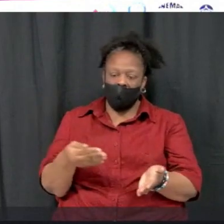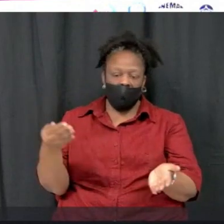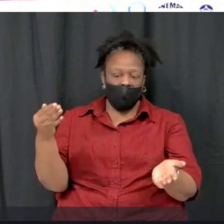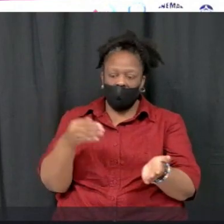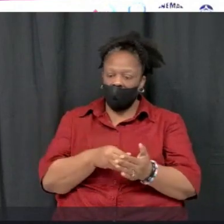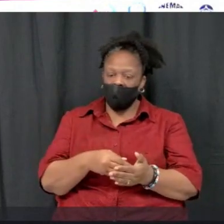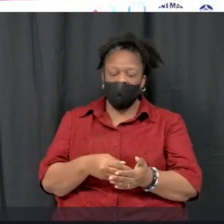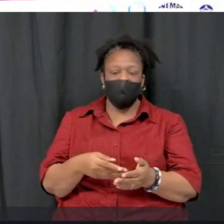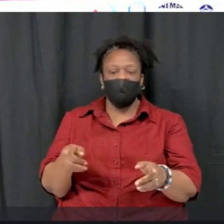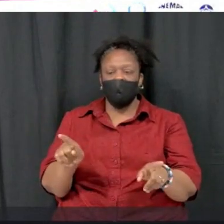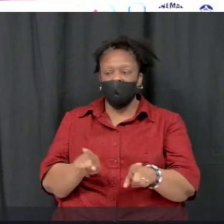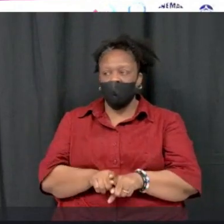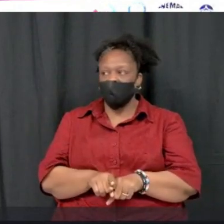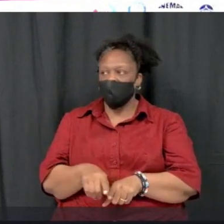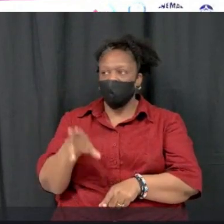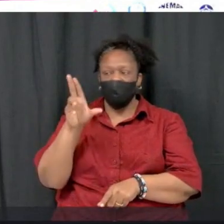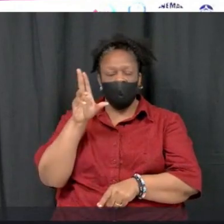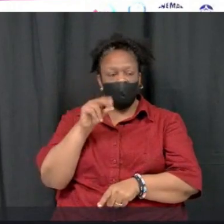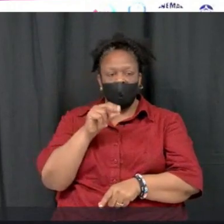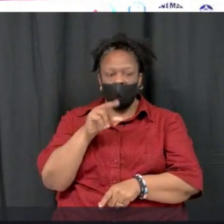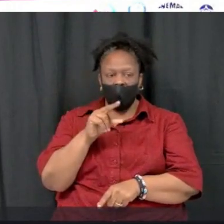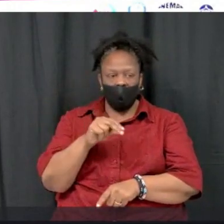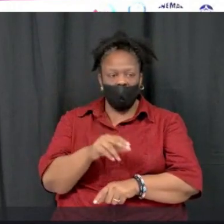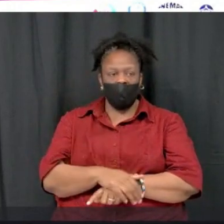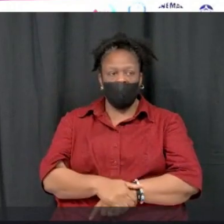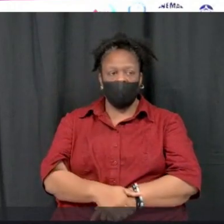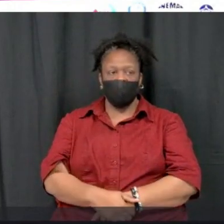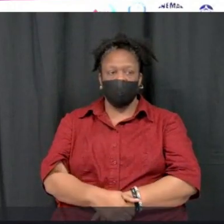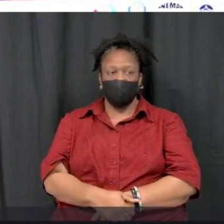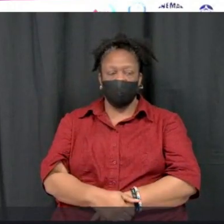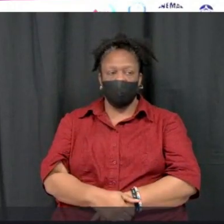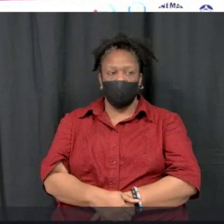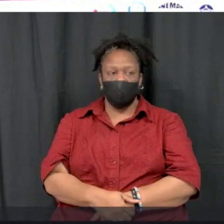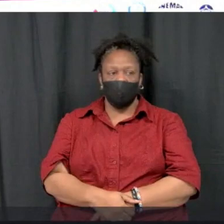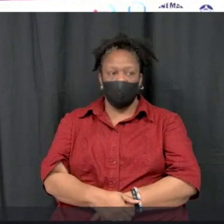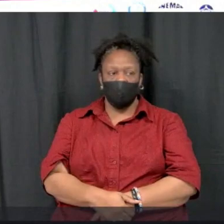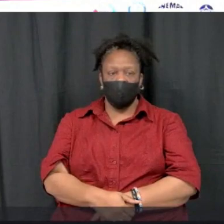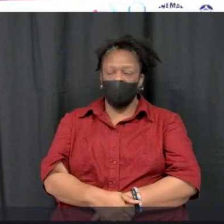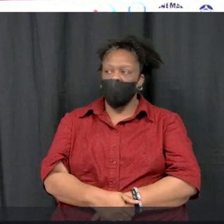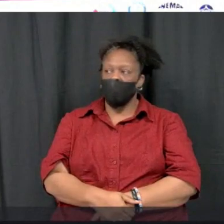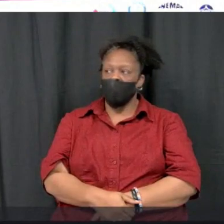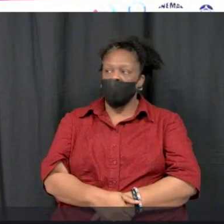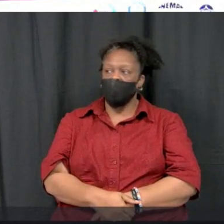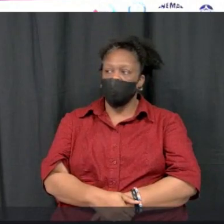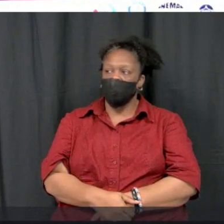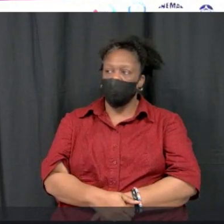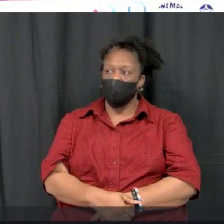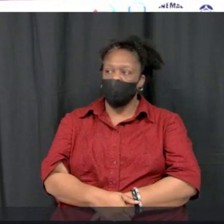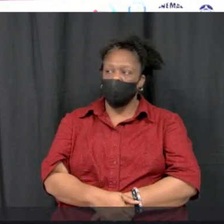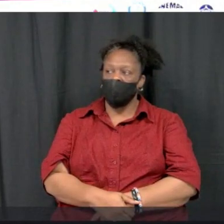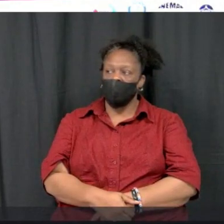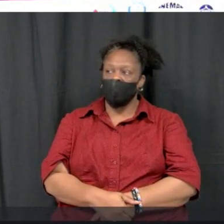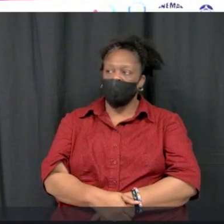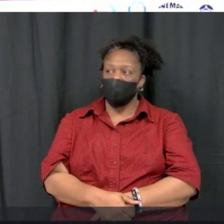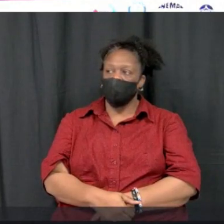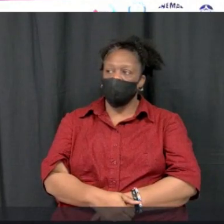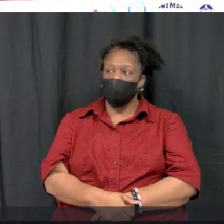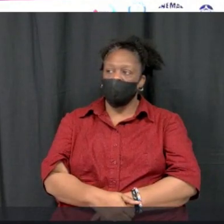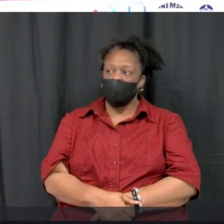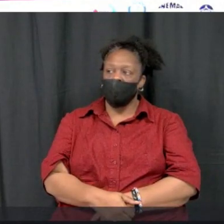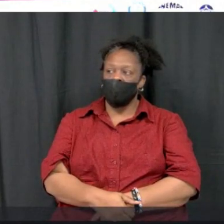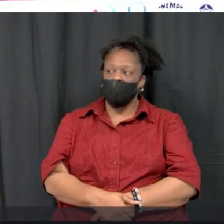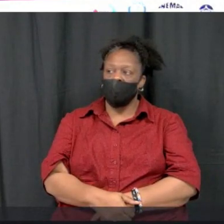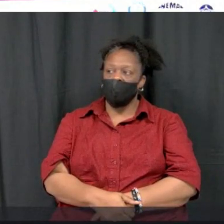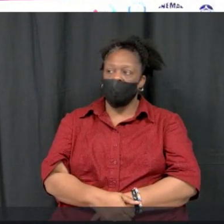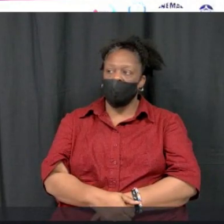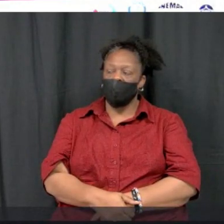selfish or irresponsible. I don't really take any sort of, if I use that word, I can't say that I'm sorry. I can't